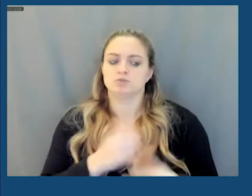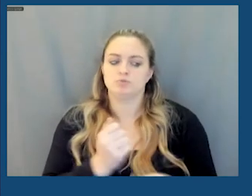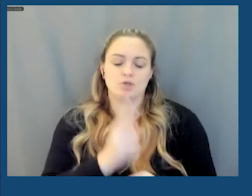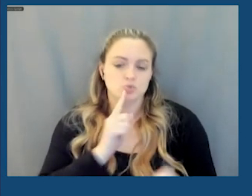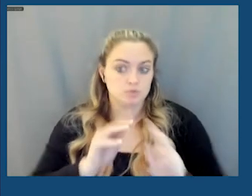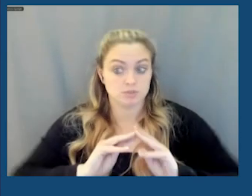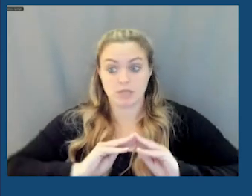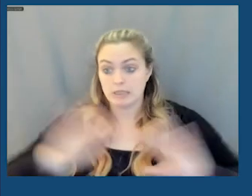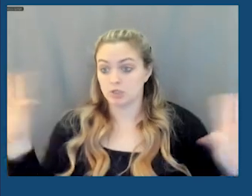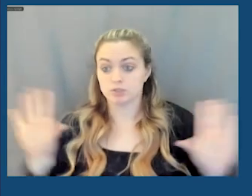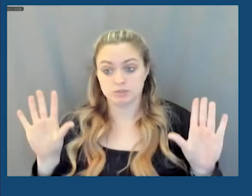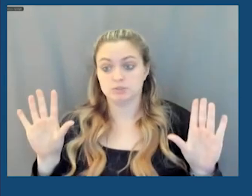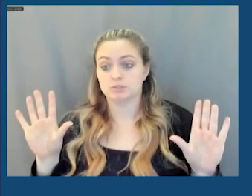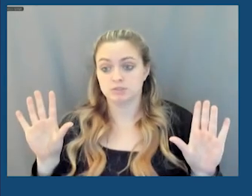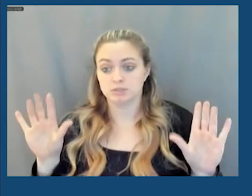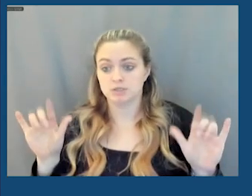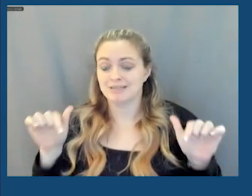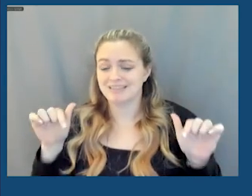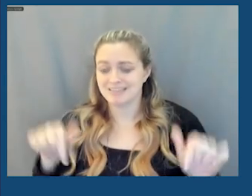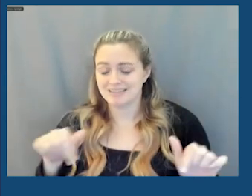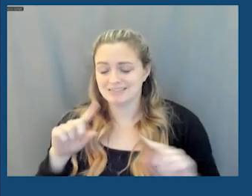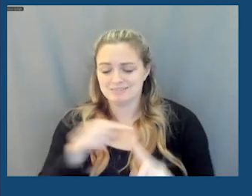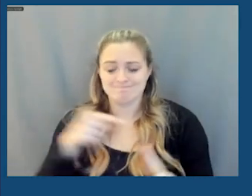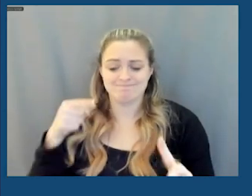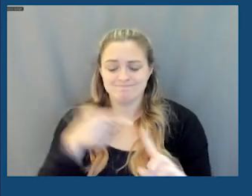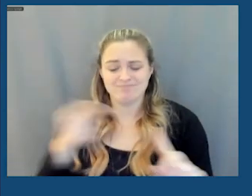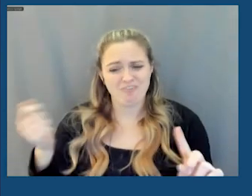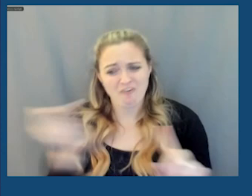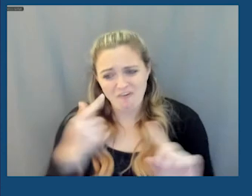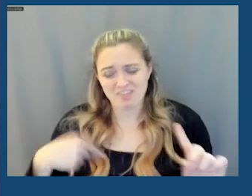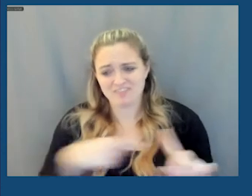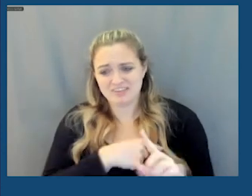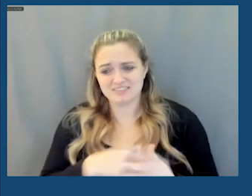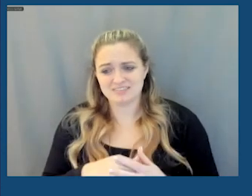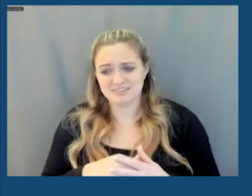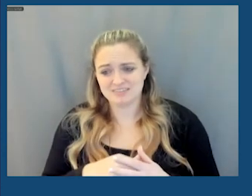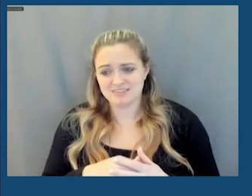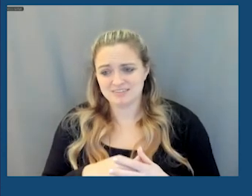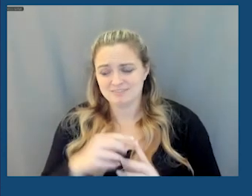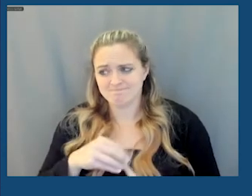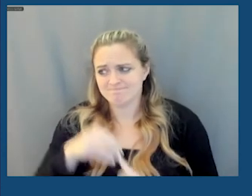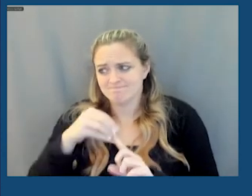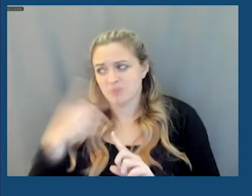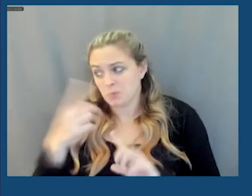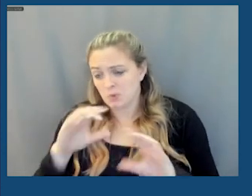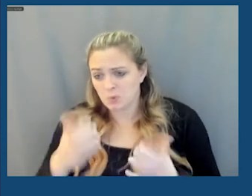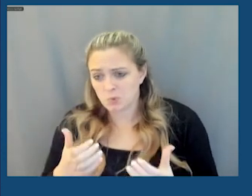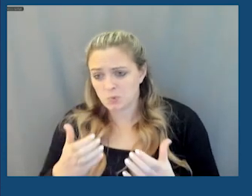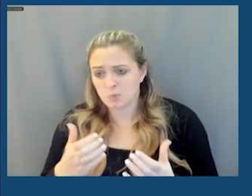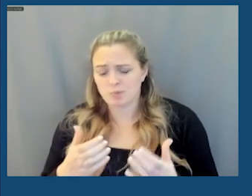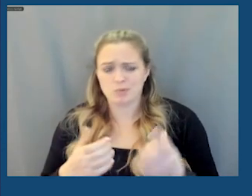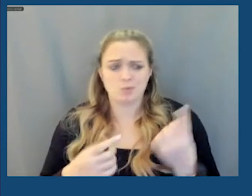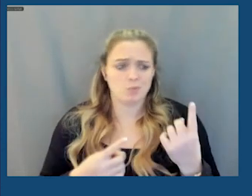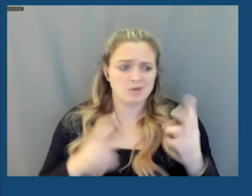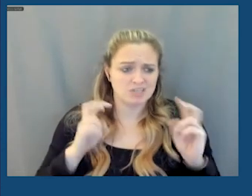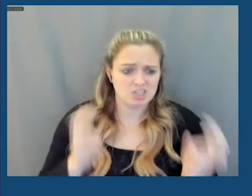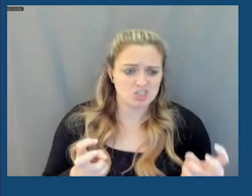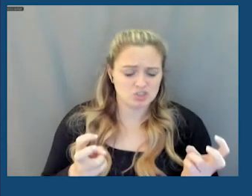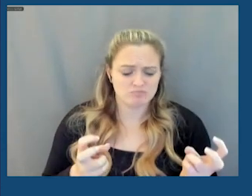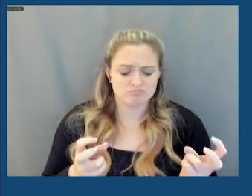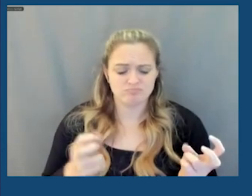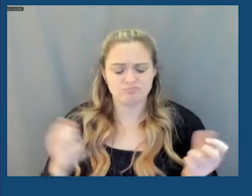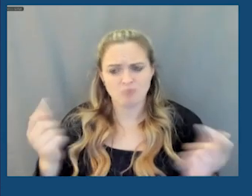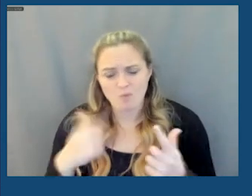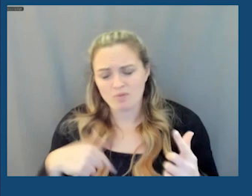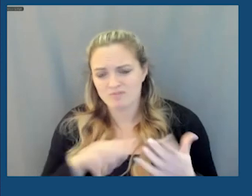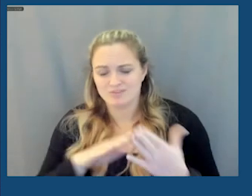clear that this is about all of us. It's not just about one group or one issue, it's about all of our